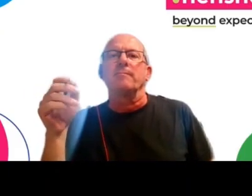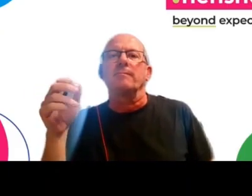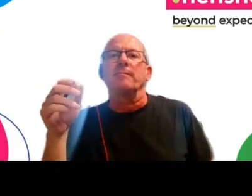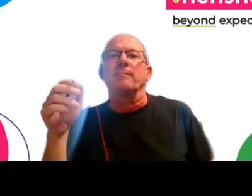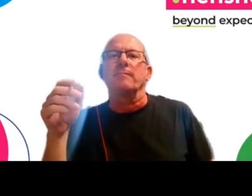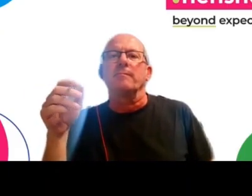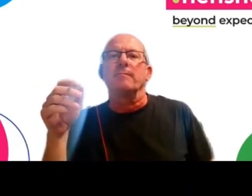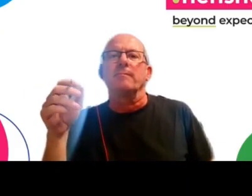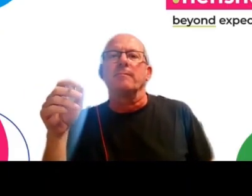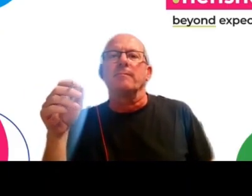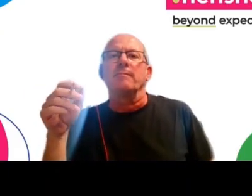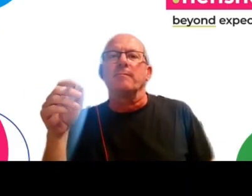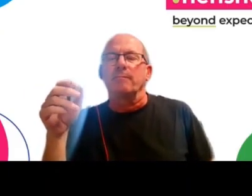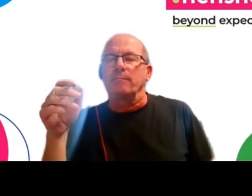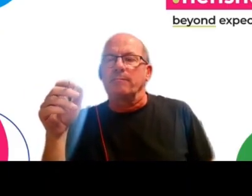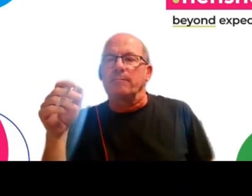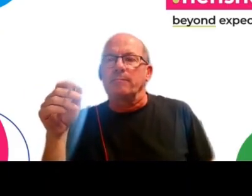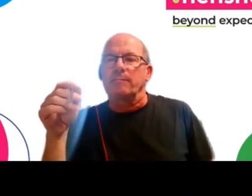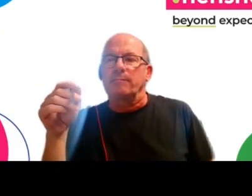go for that, but